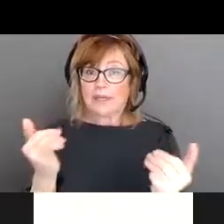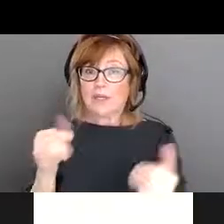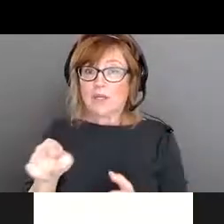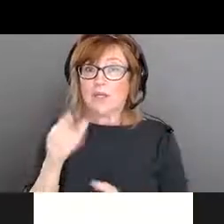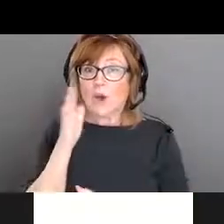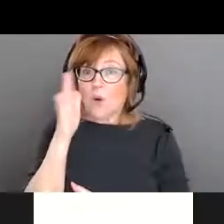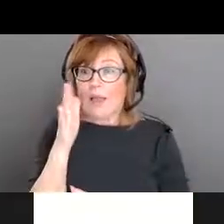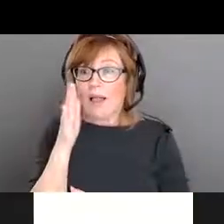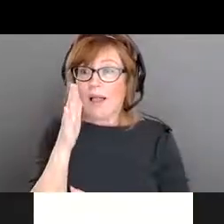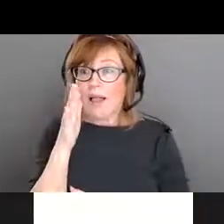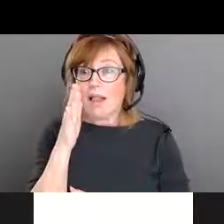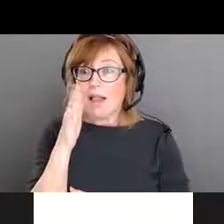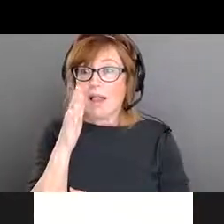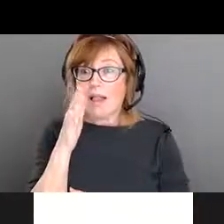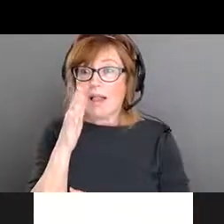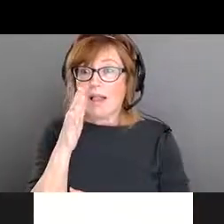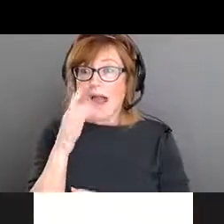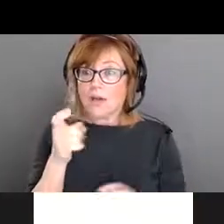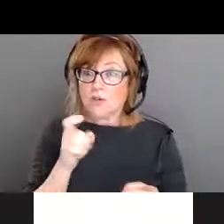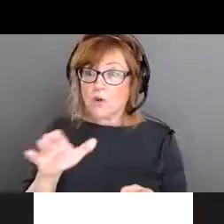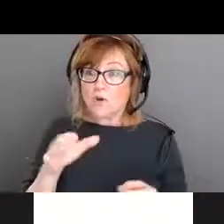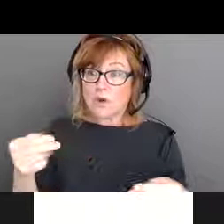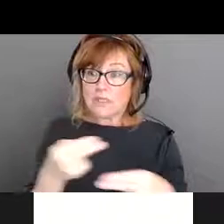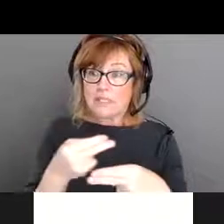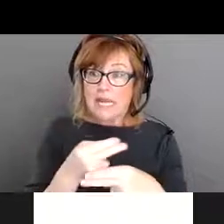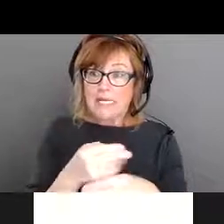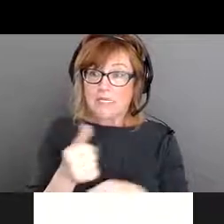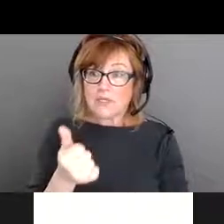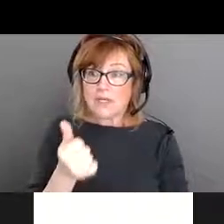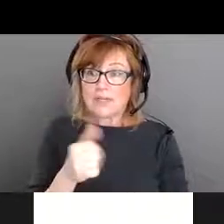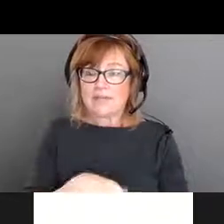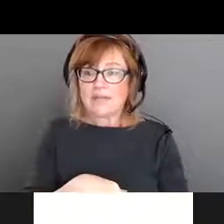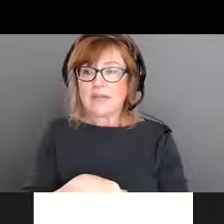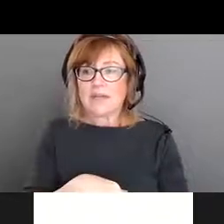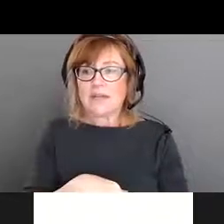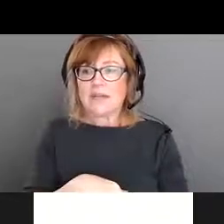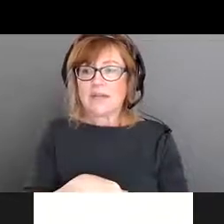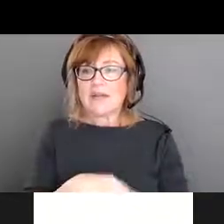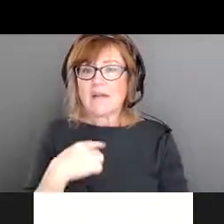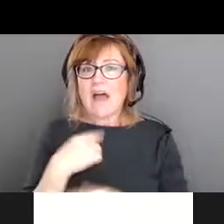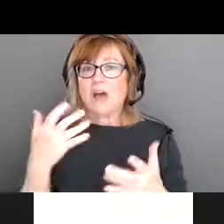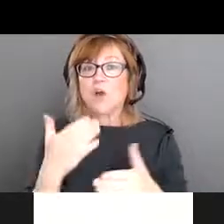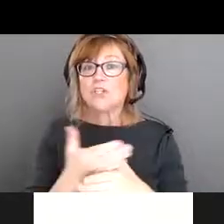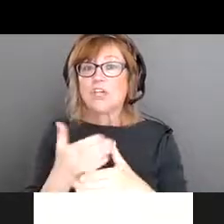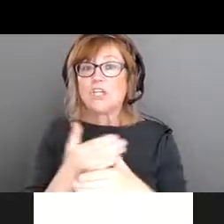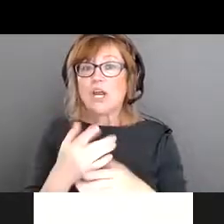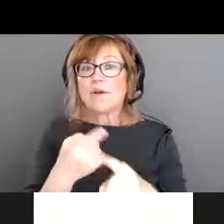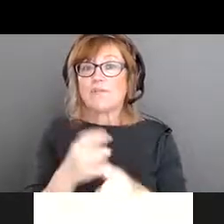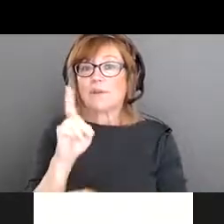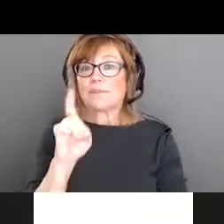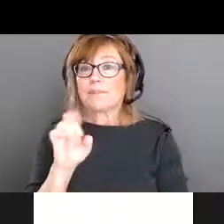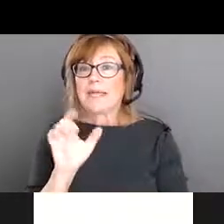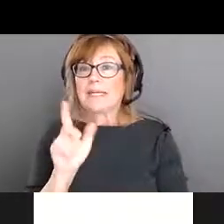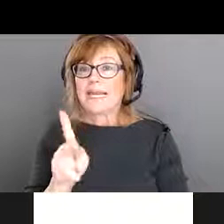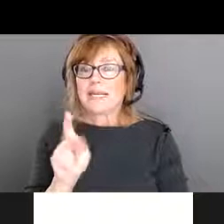drive your slides? Or you were going to take it from the deck and I was going to share it from there. Sure.